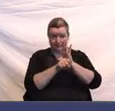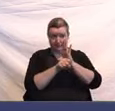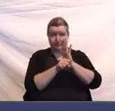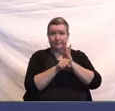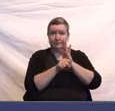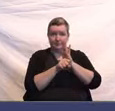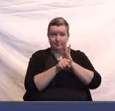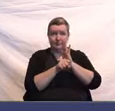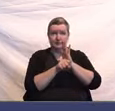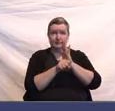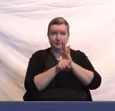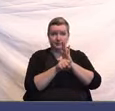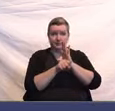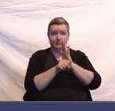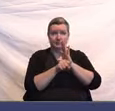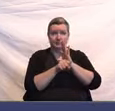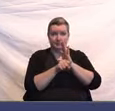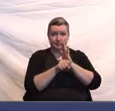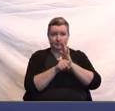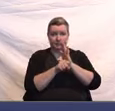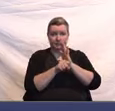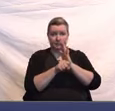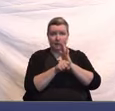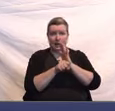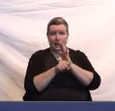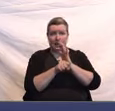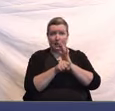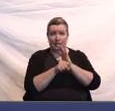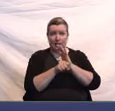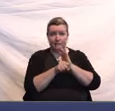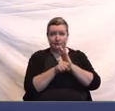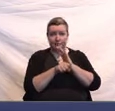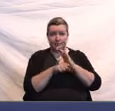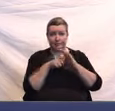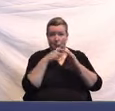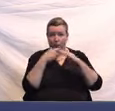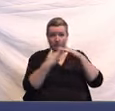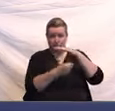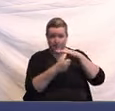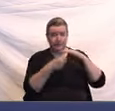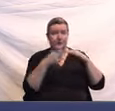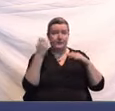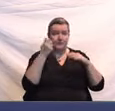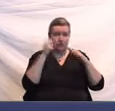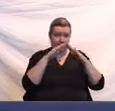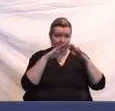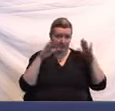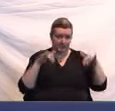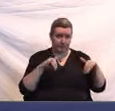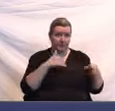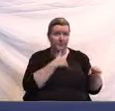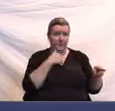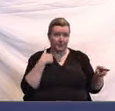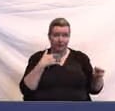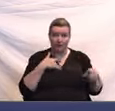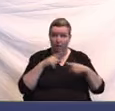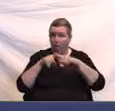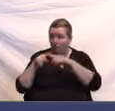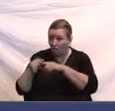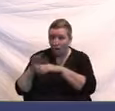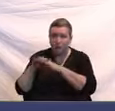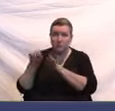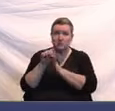let the members down for over a series of decades, on both sides of the aisle, by the